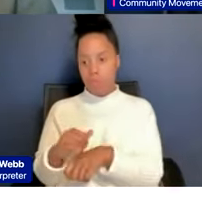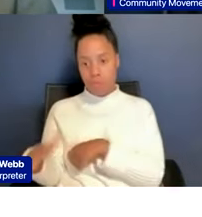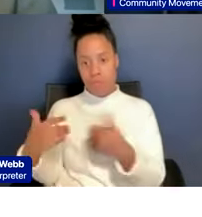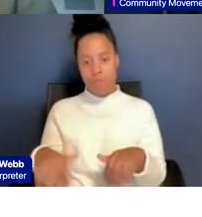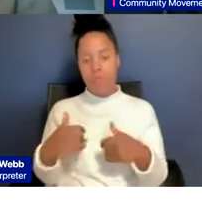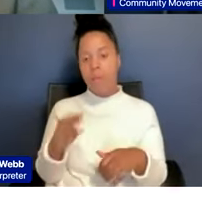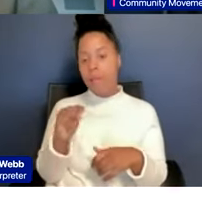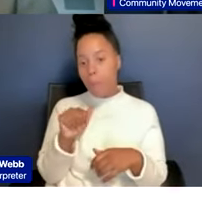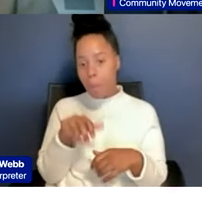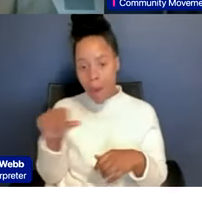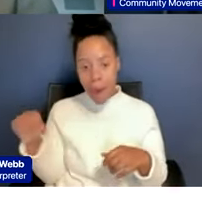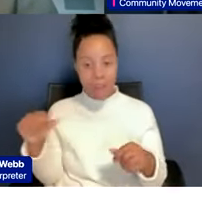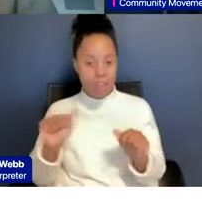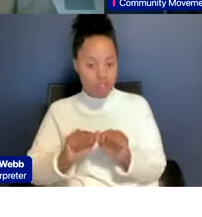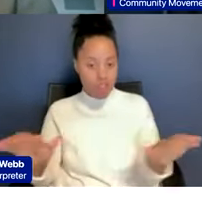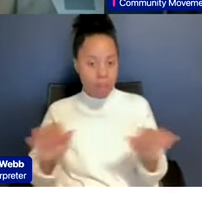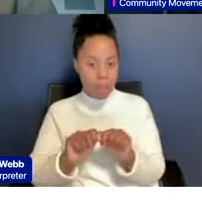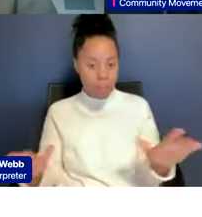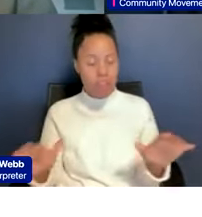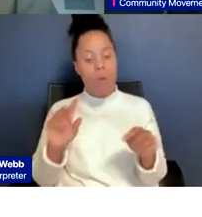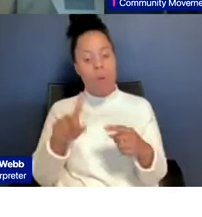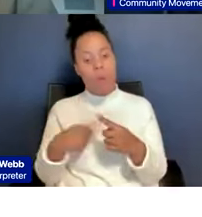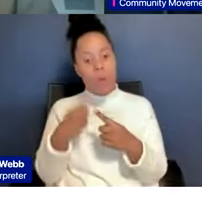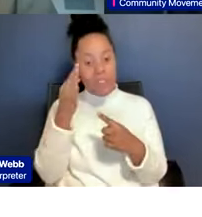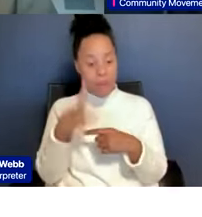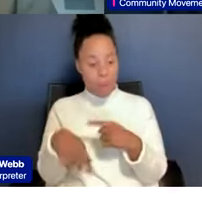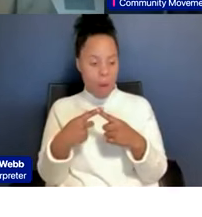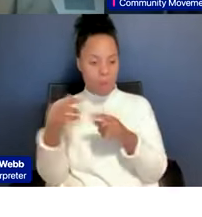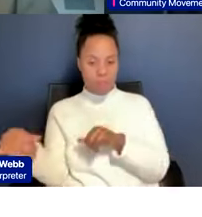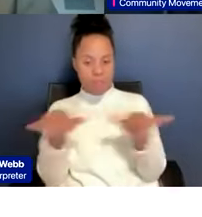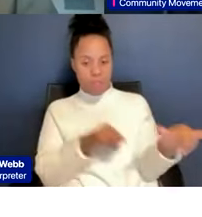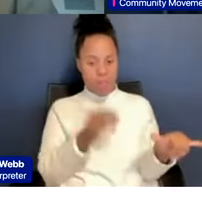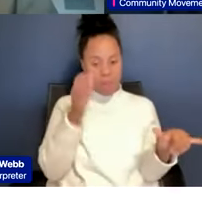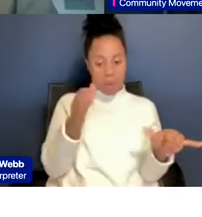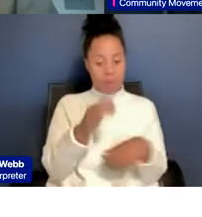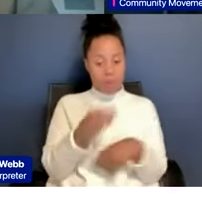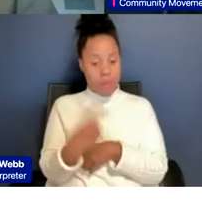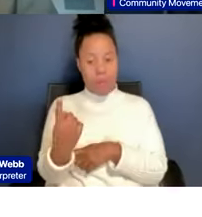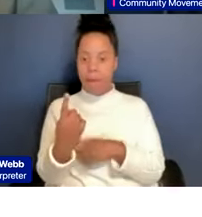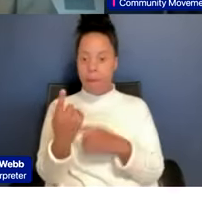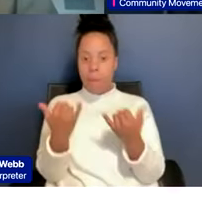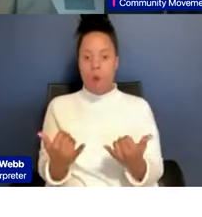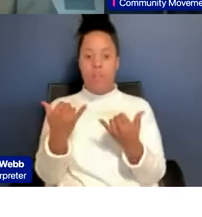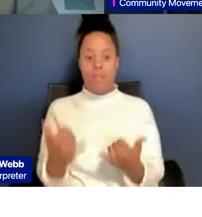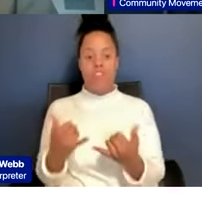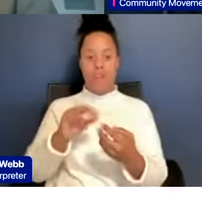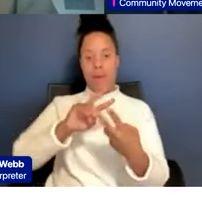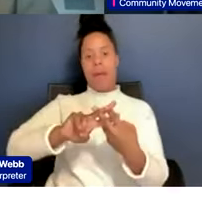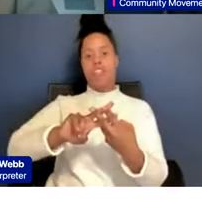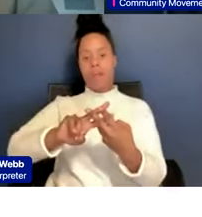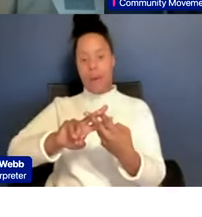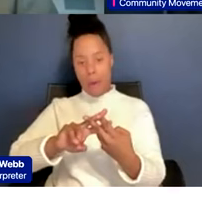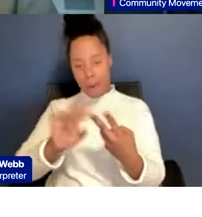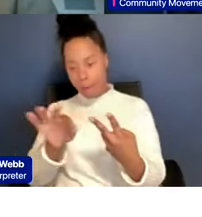you know, the use of, like, you know, the modernization of hashtags, you know, the use of the Panther symbol and the work of Emory Douglas, it